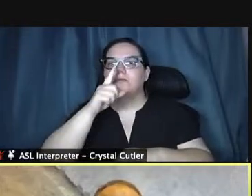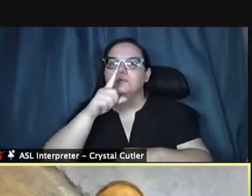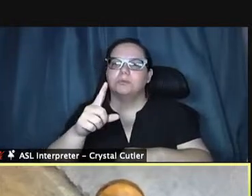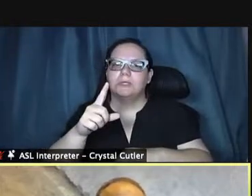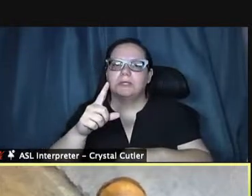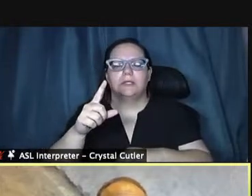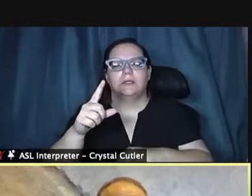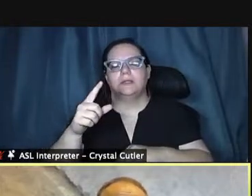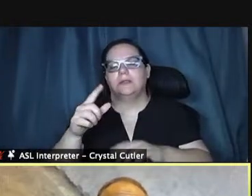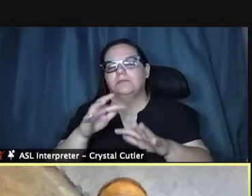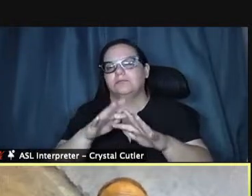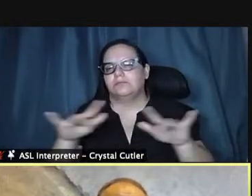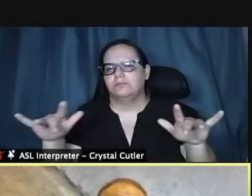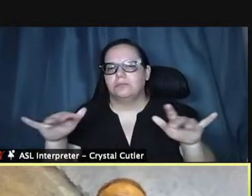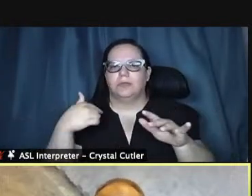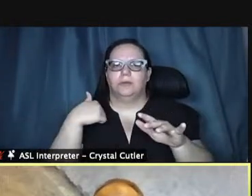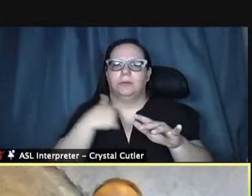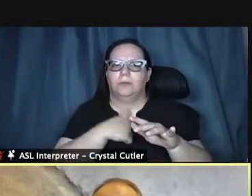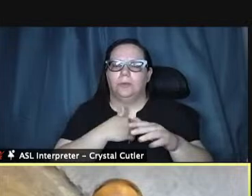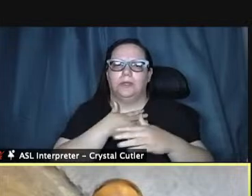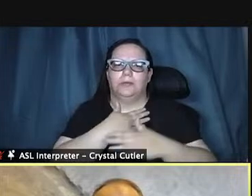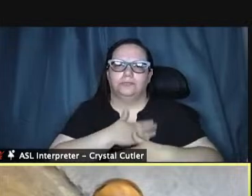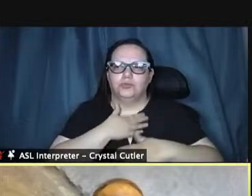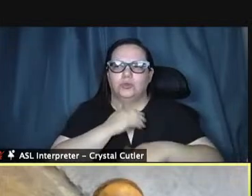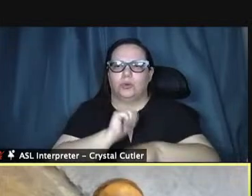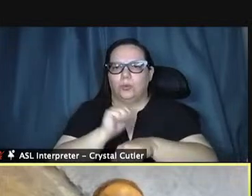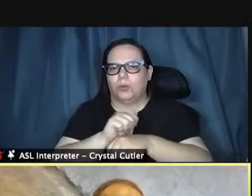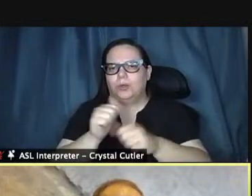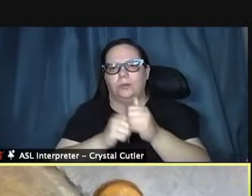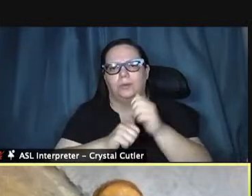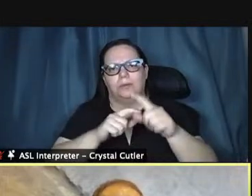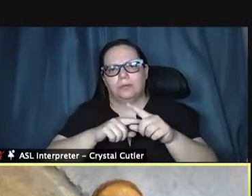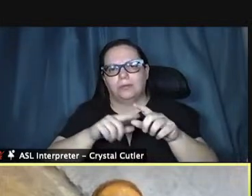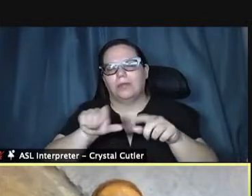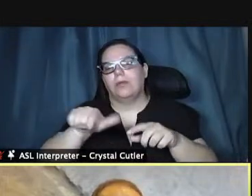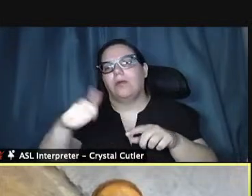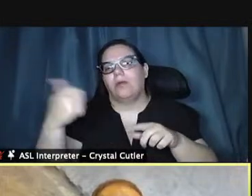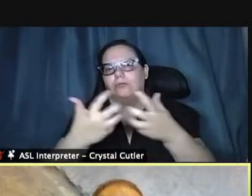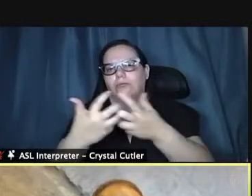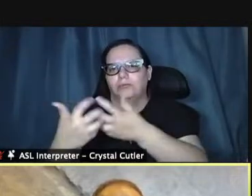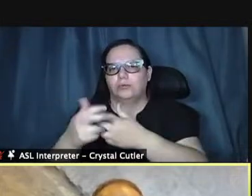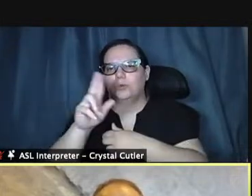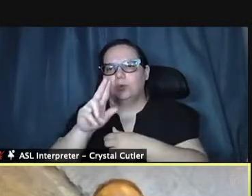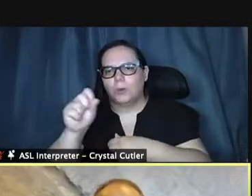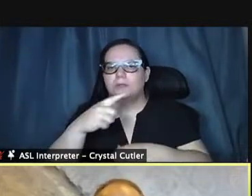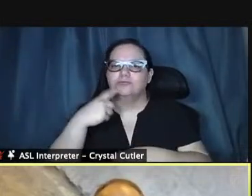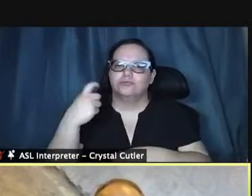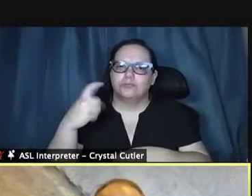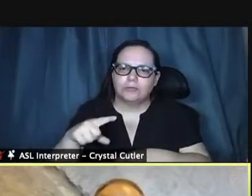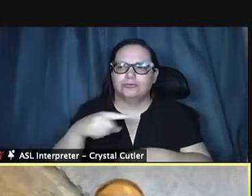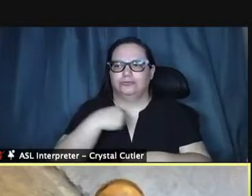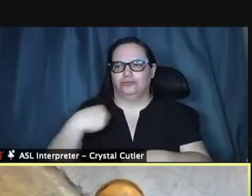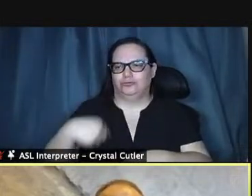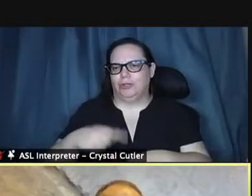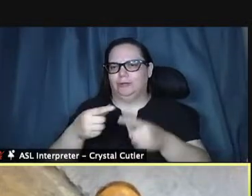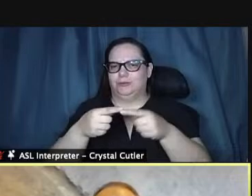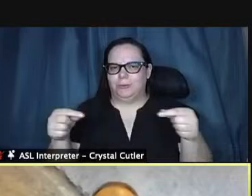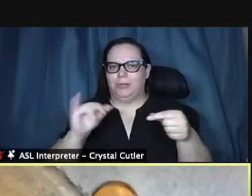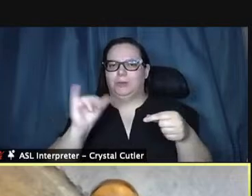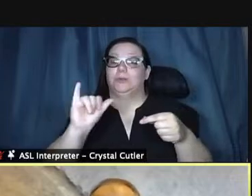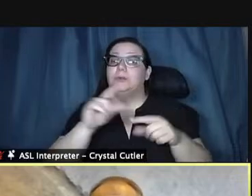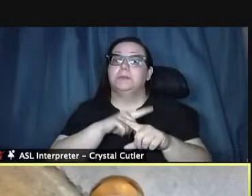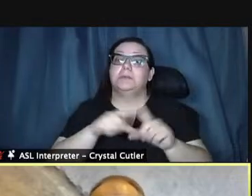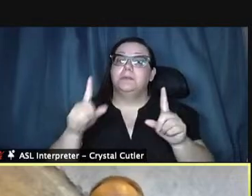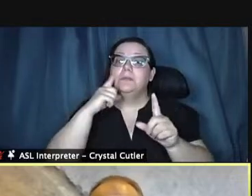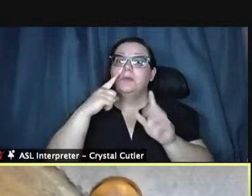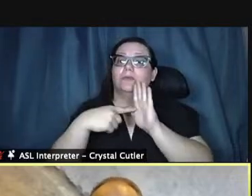countries as diverse as the US, Russia, China, and Japan, and we're doing that today. But for example, ESA is proud of its